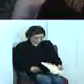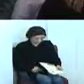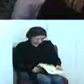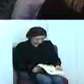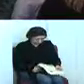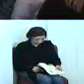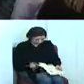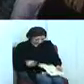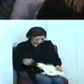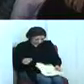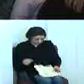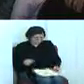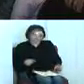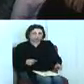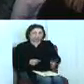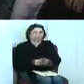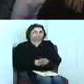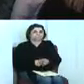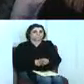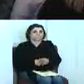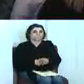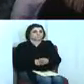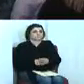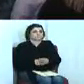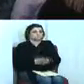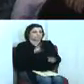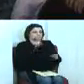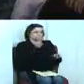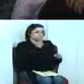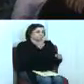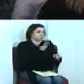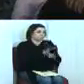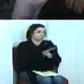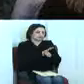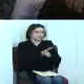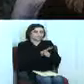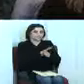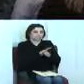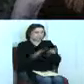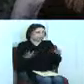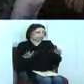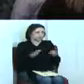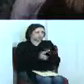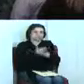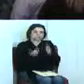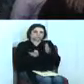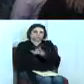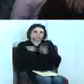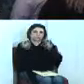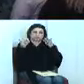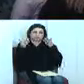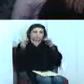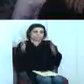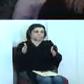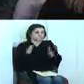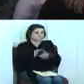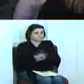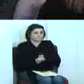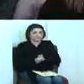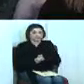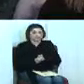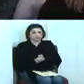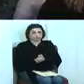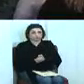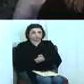way, enriched in a whole new way, committed in a whole new way.